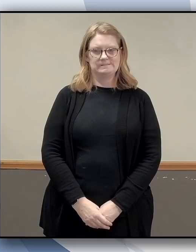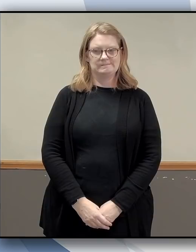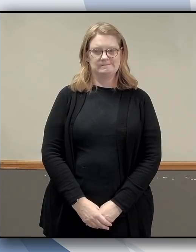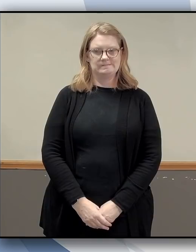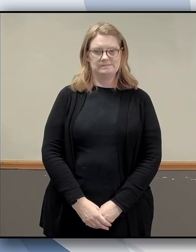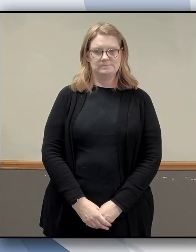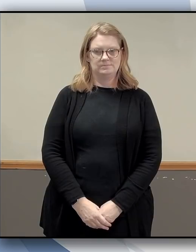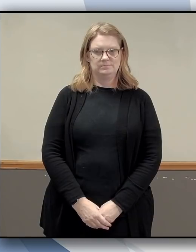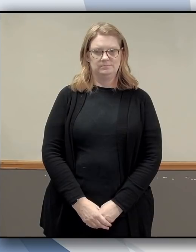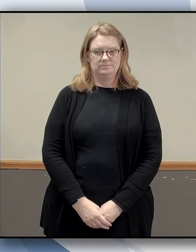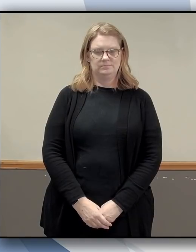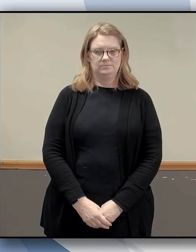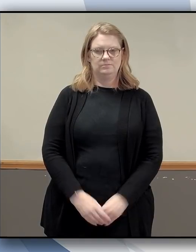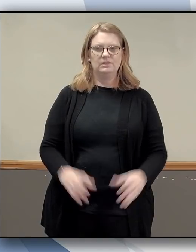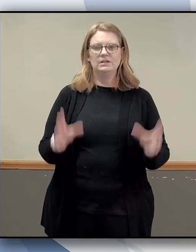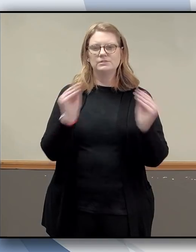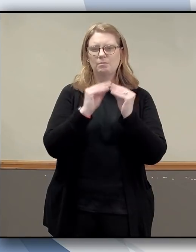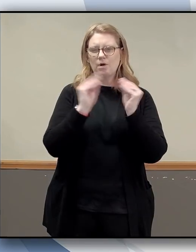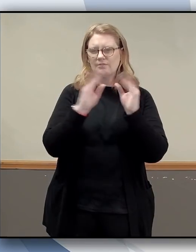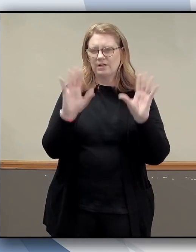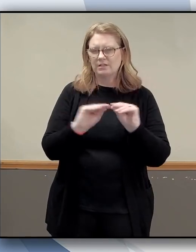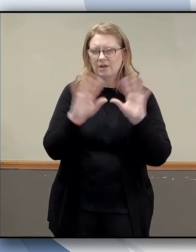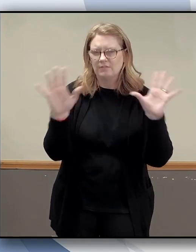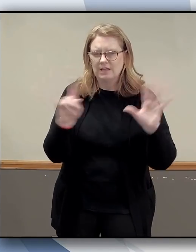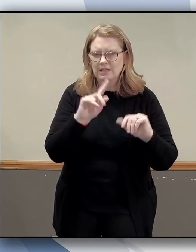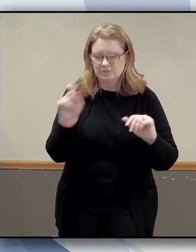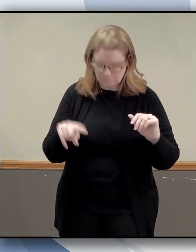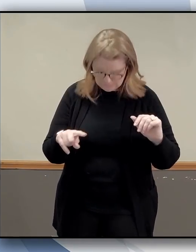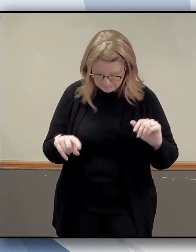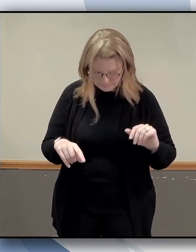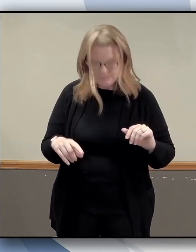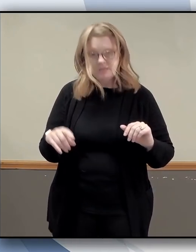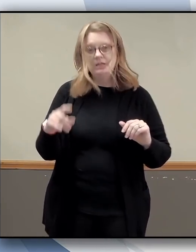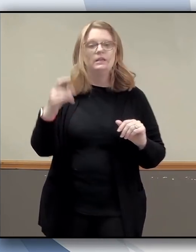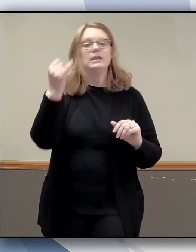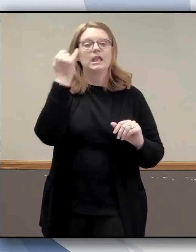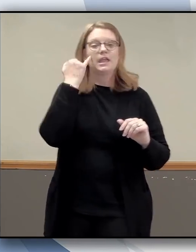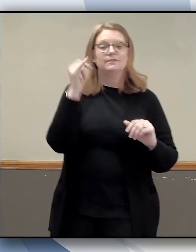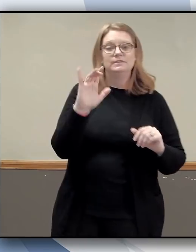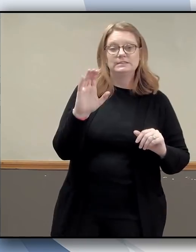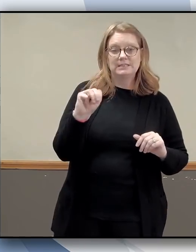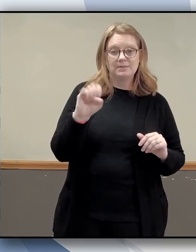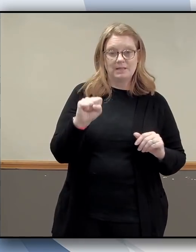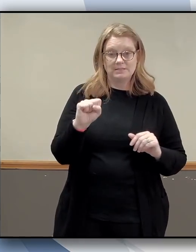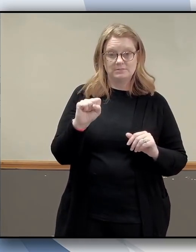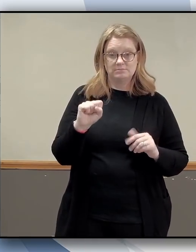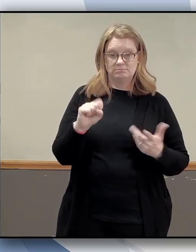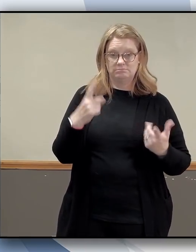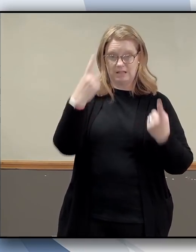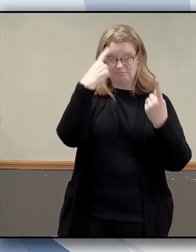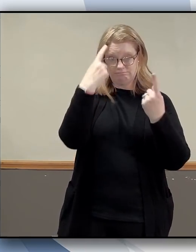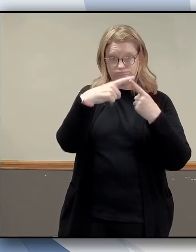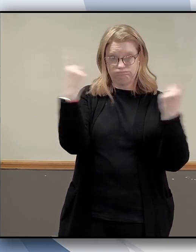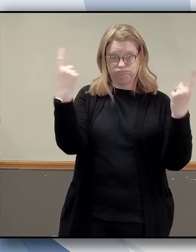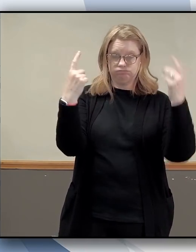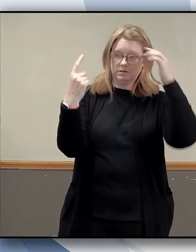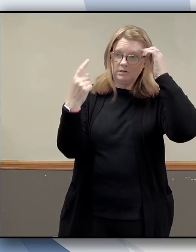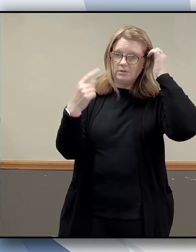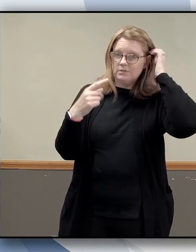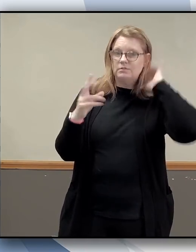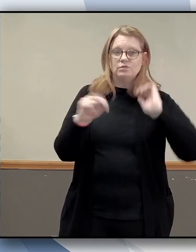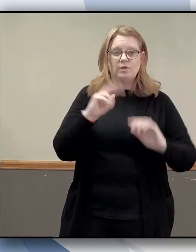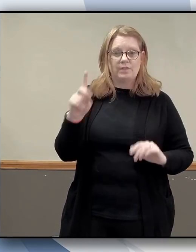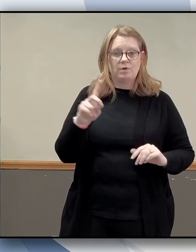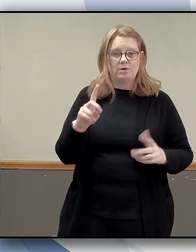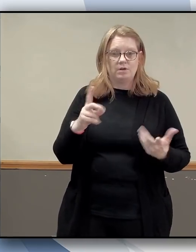more of a clarification question. If CMS does not agree with North Dakota, what kind of hammer do they have on